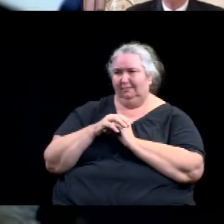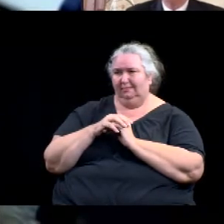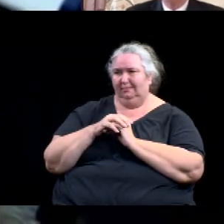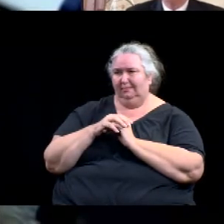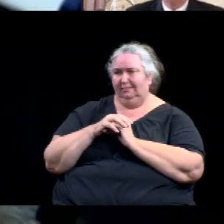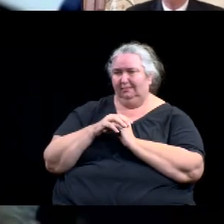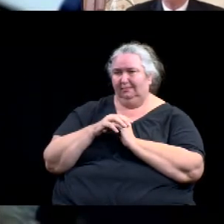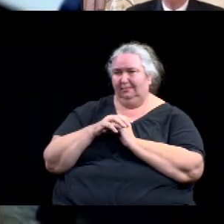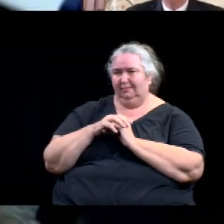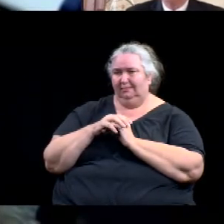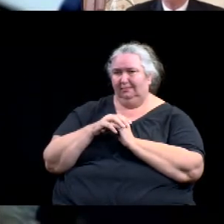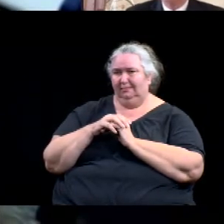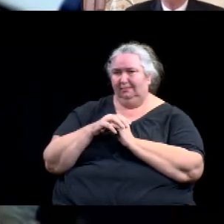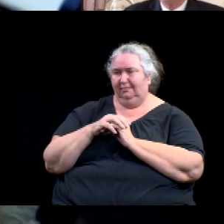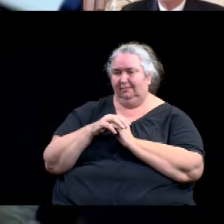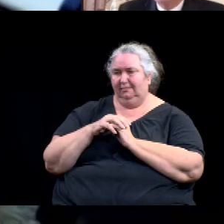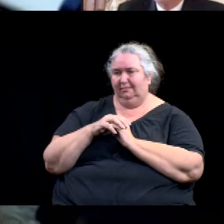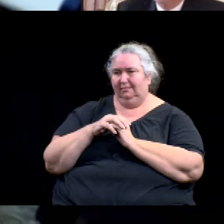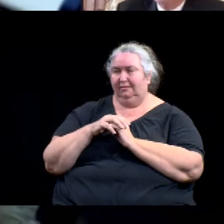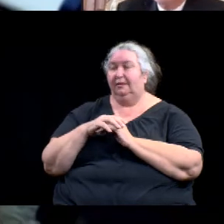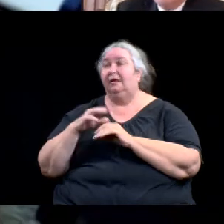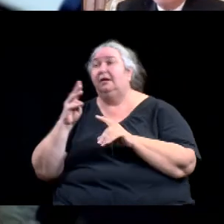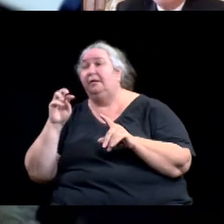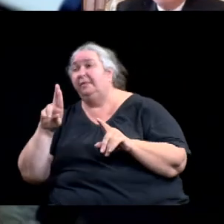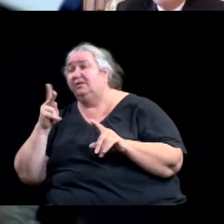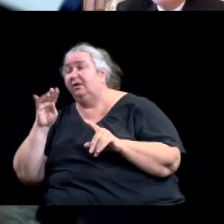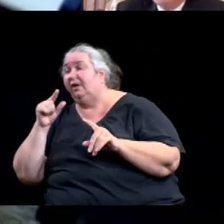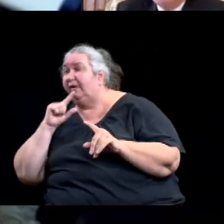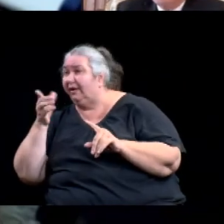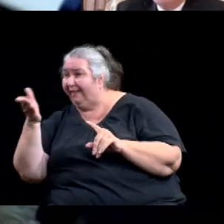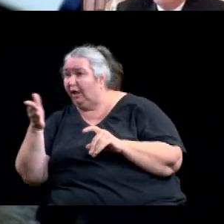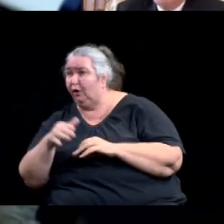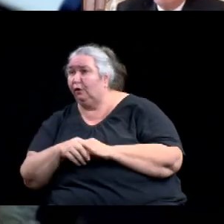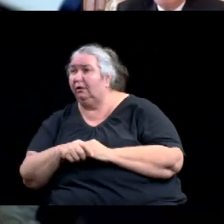I see he's not on mute any longer.